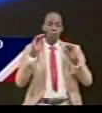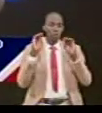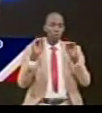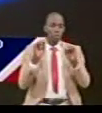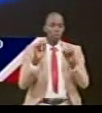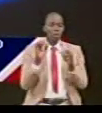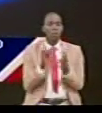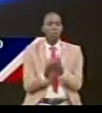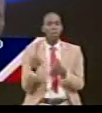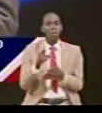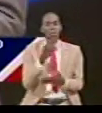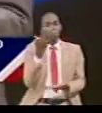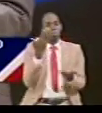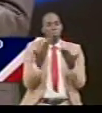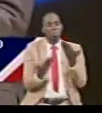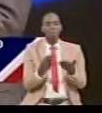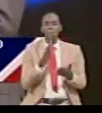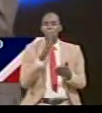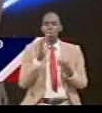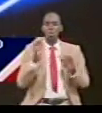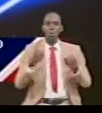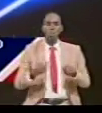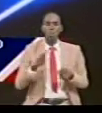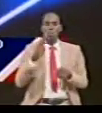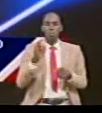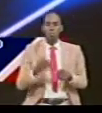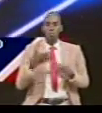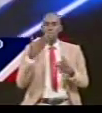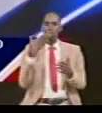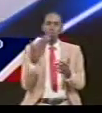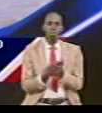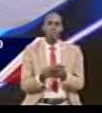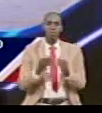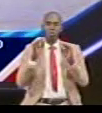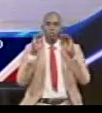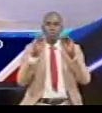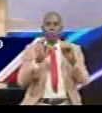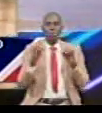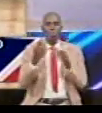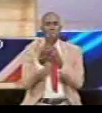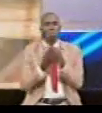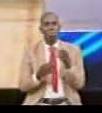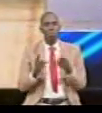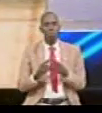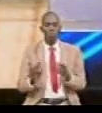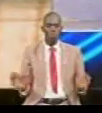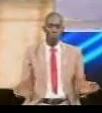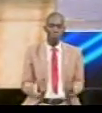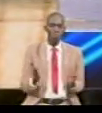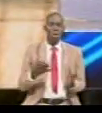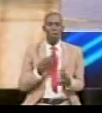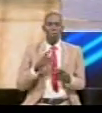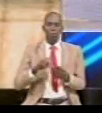be able by sound doctrine but to exhort and to